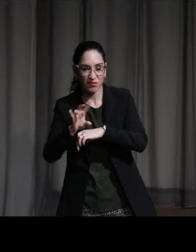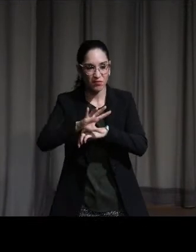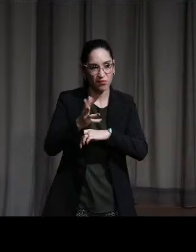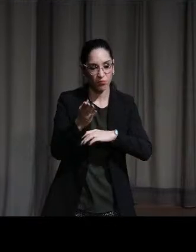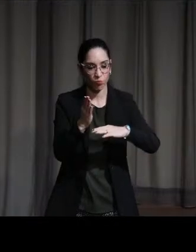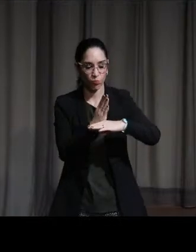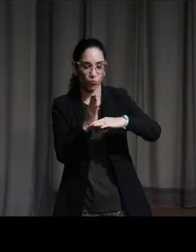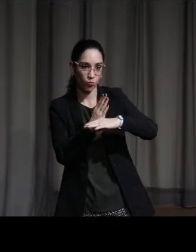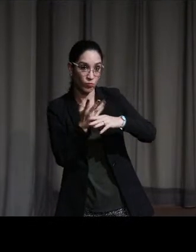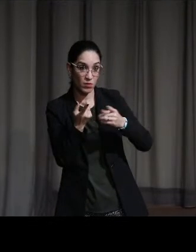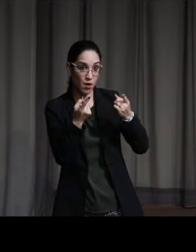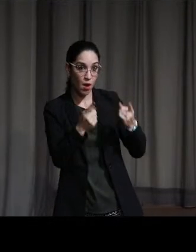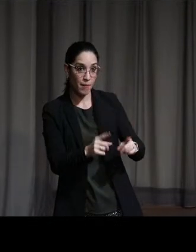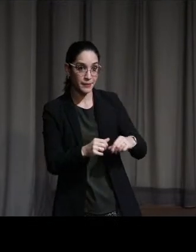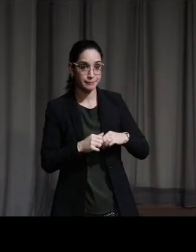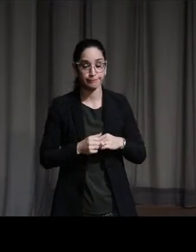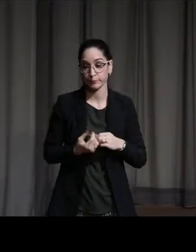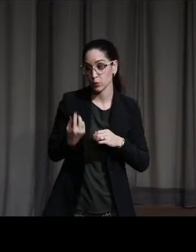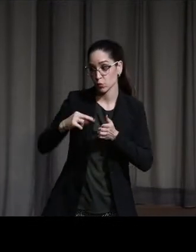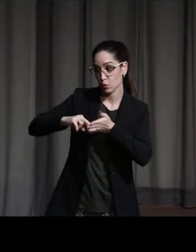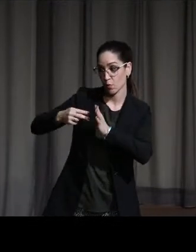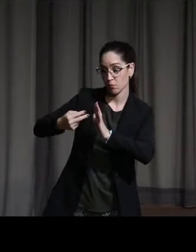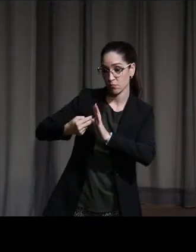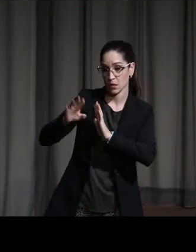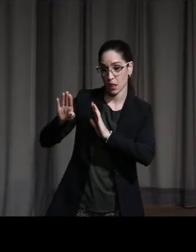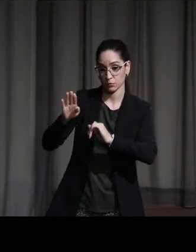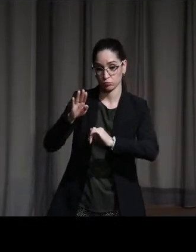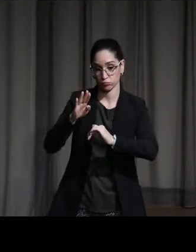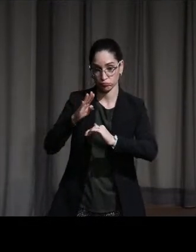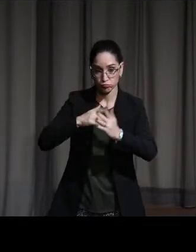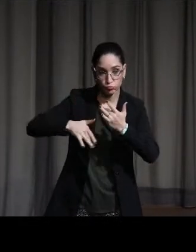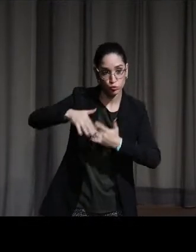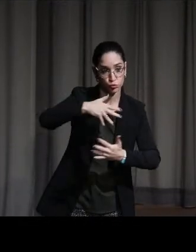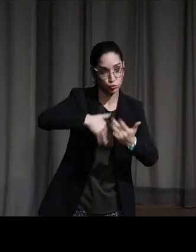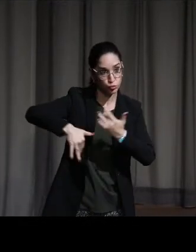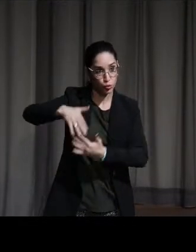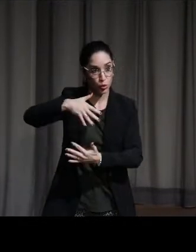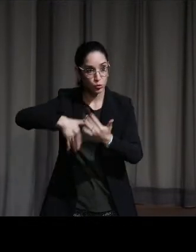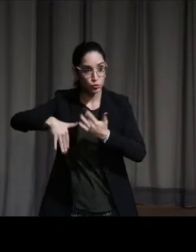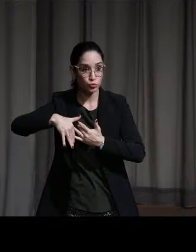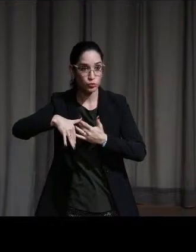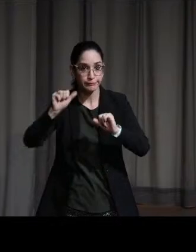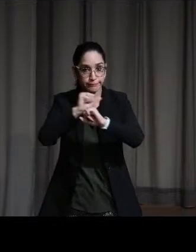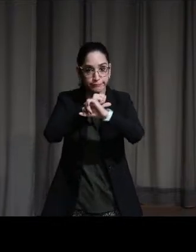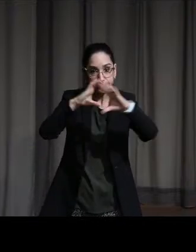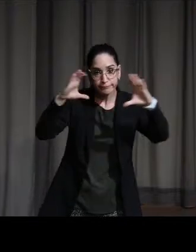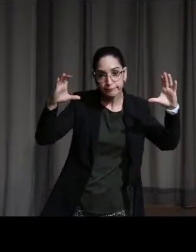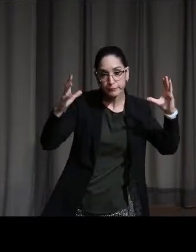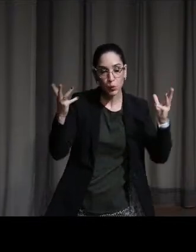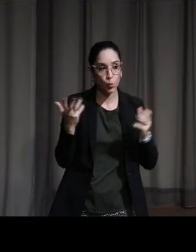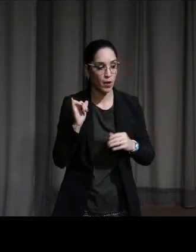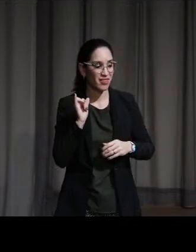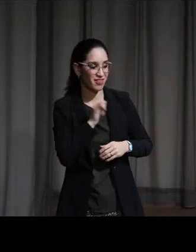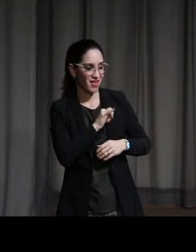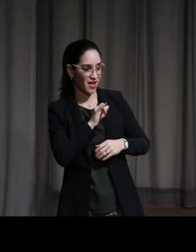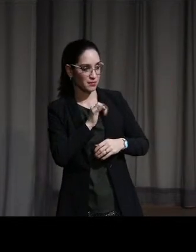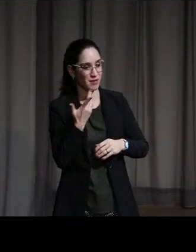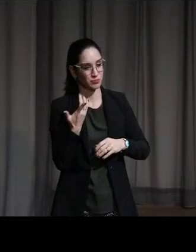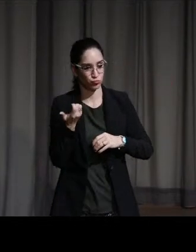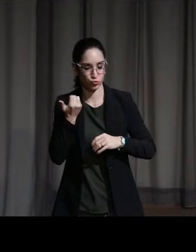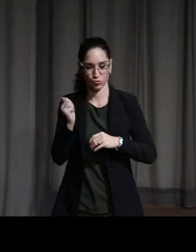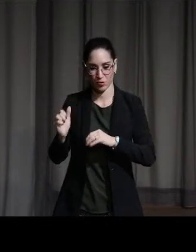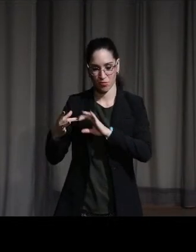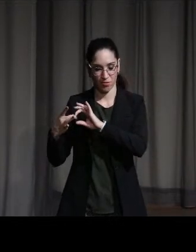I mean, you mean in terms of the general social picture? For you, I'm asking for the social picture because I'm going to link it to what we